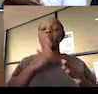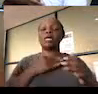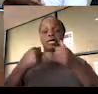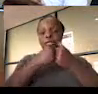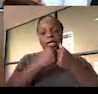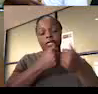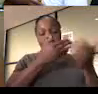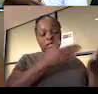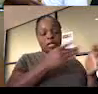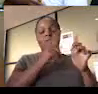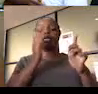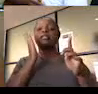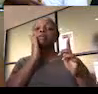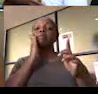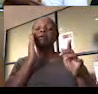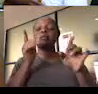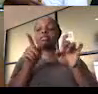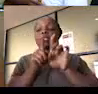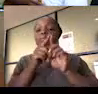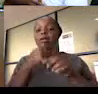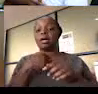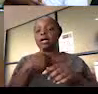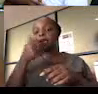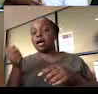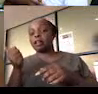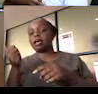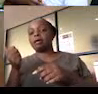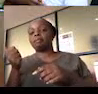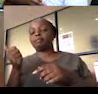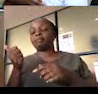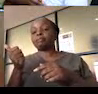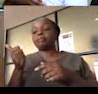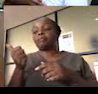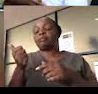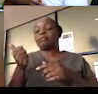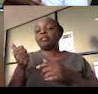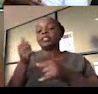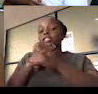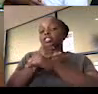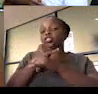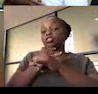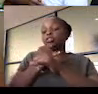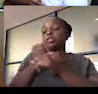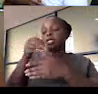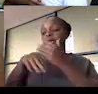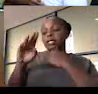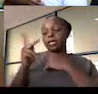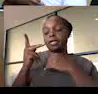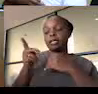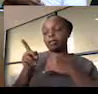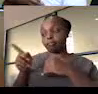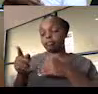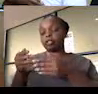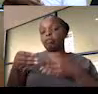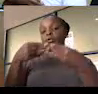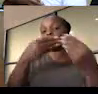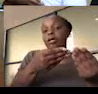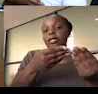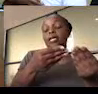amazement, they later said that that money was divided into office, I don't know